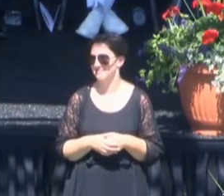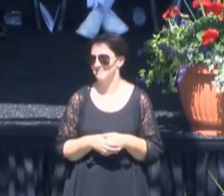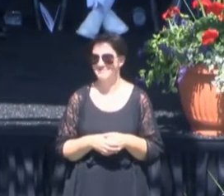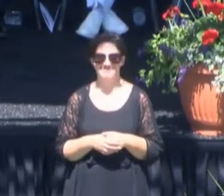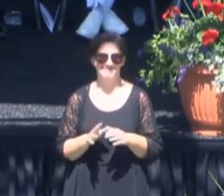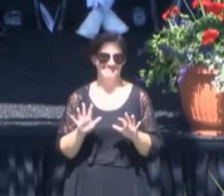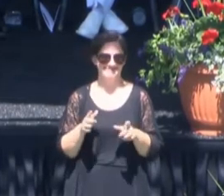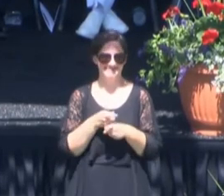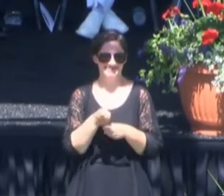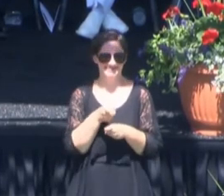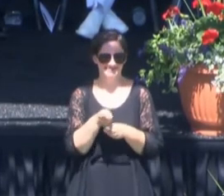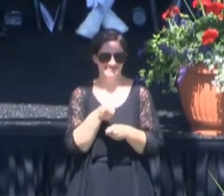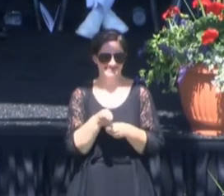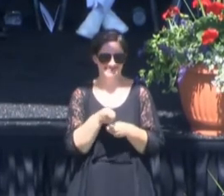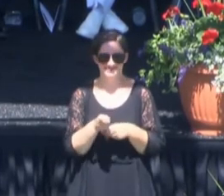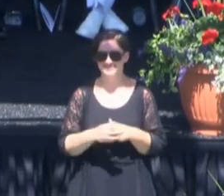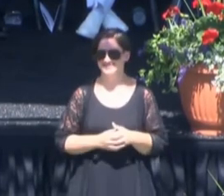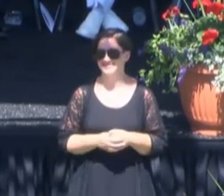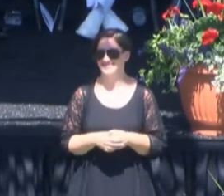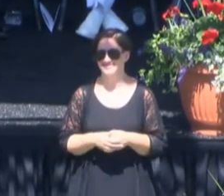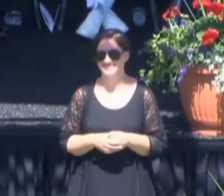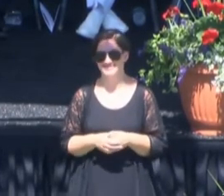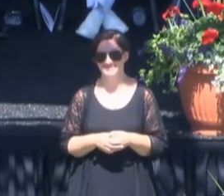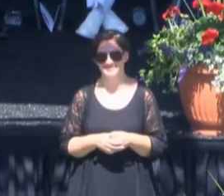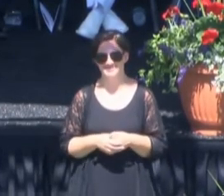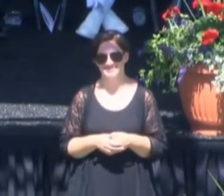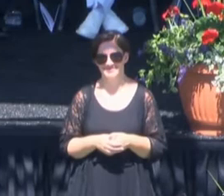It's all good. We're teammates.